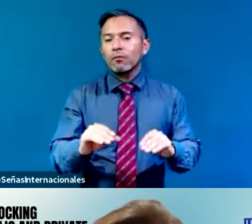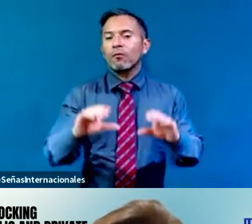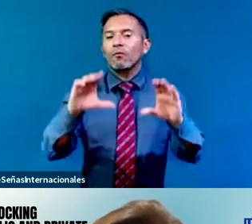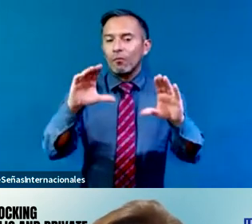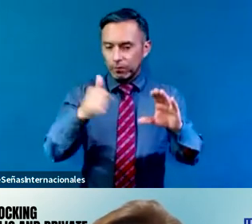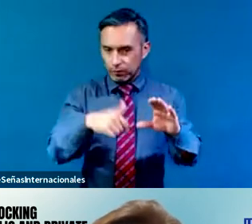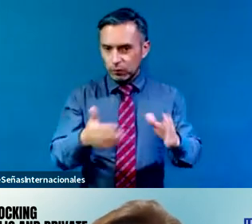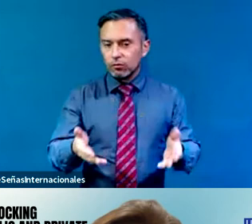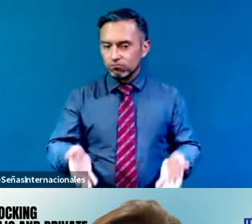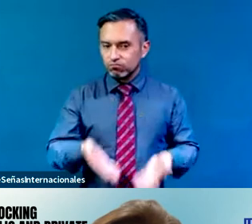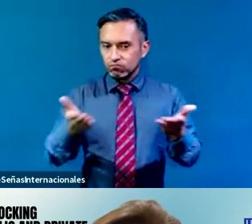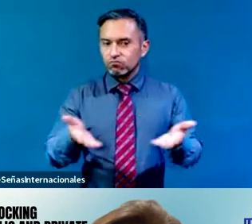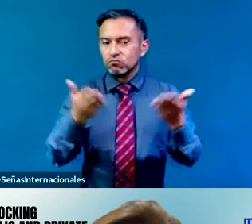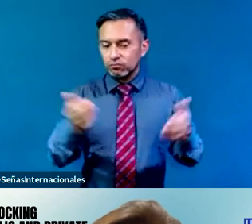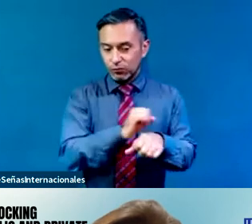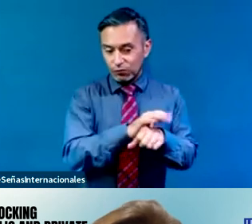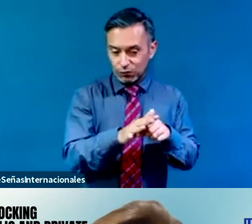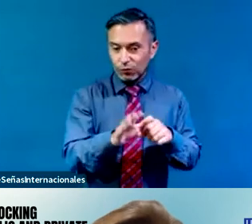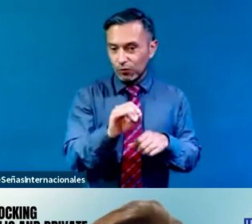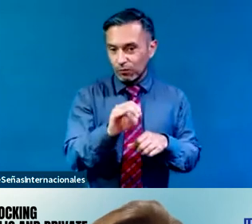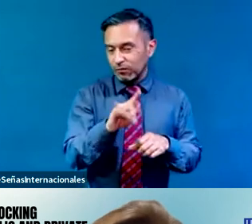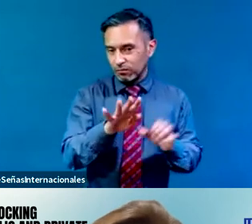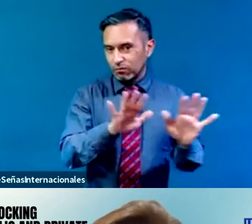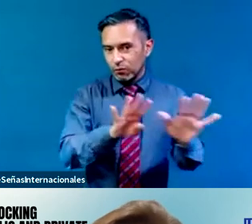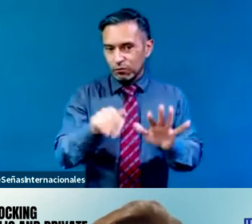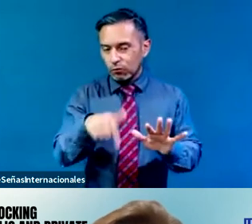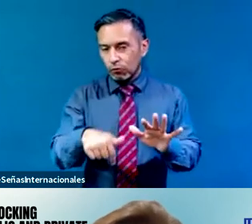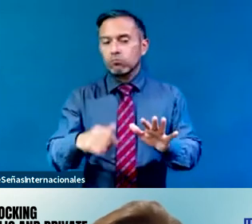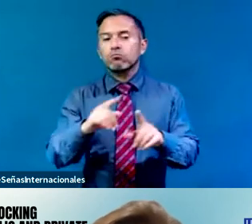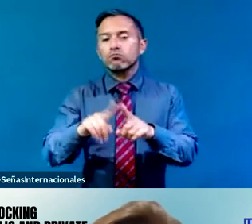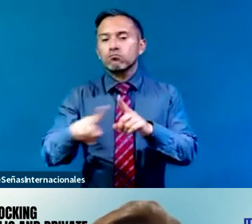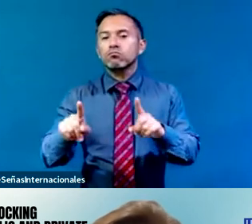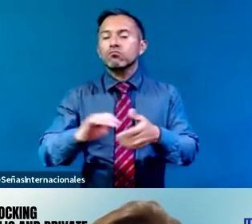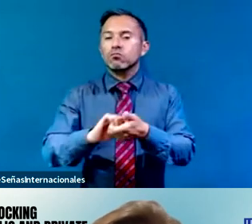organizations, social protection, and financial packages to protect affected women and